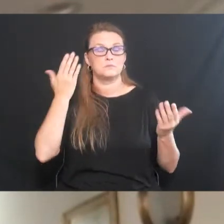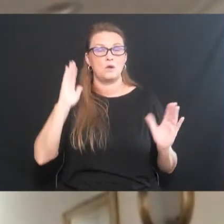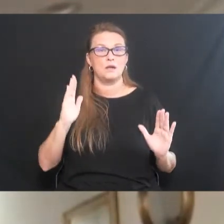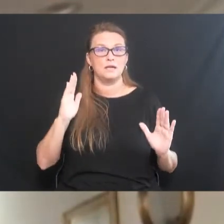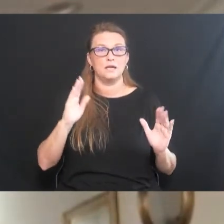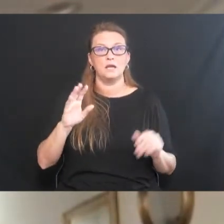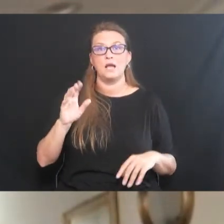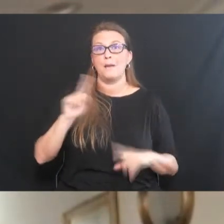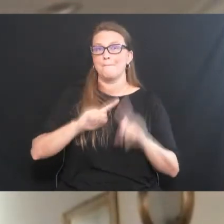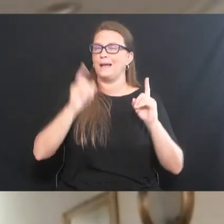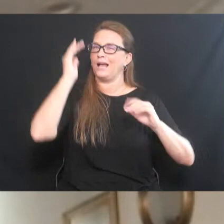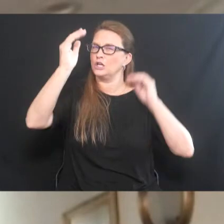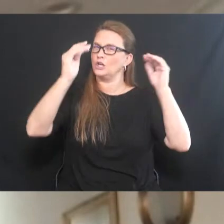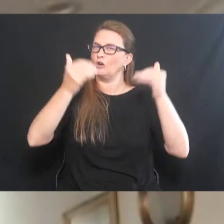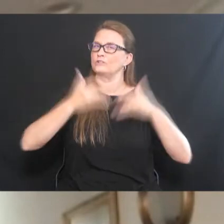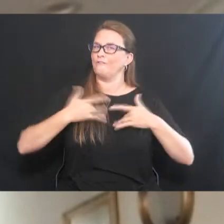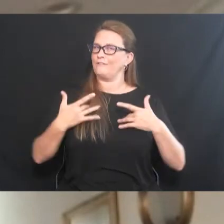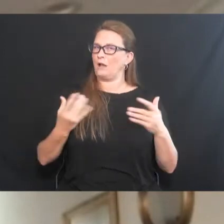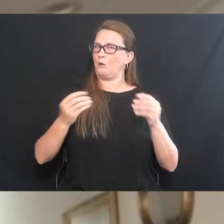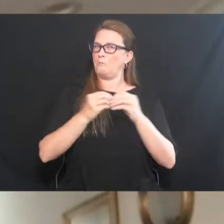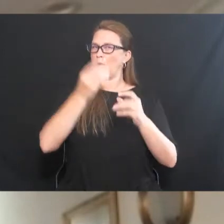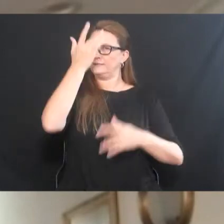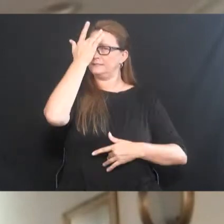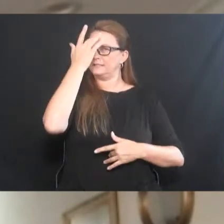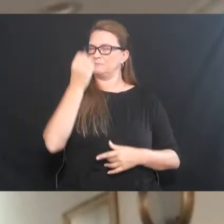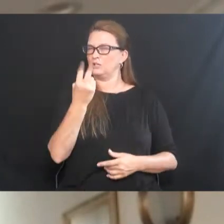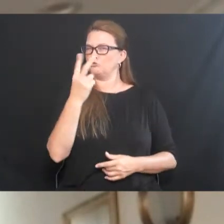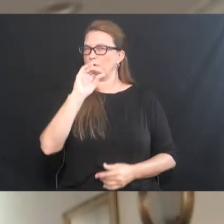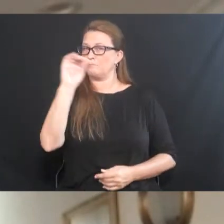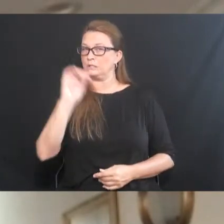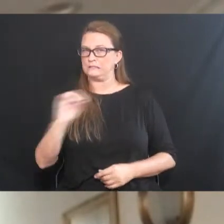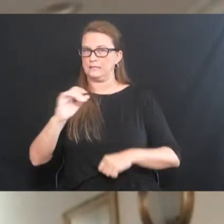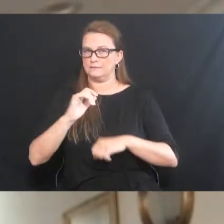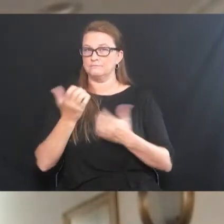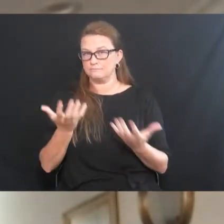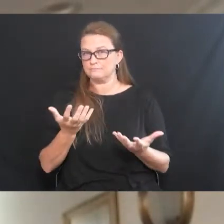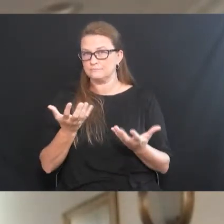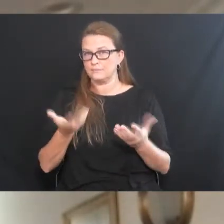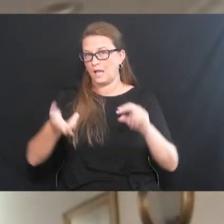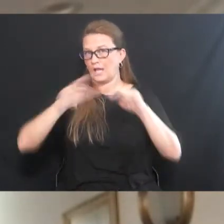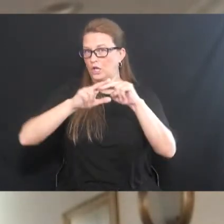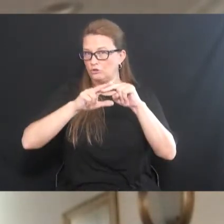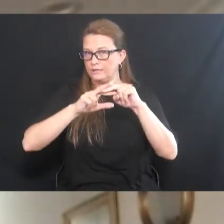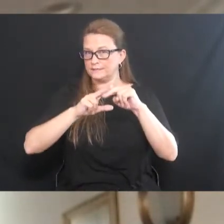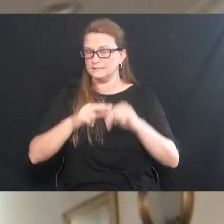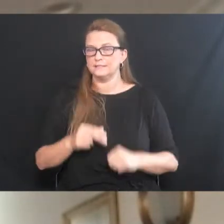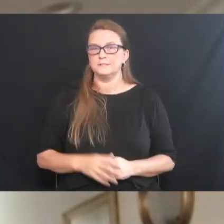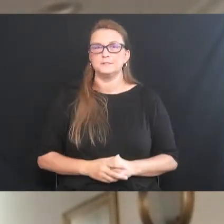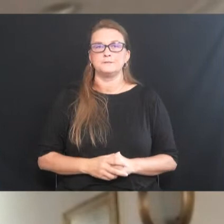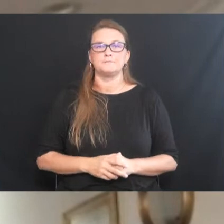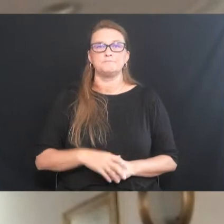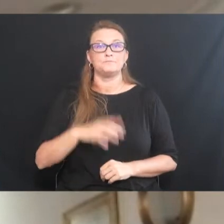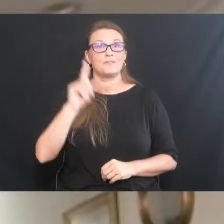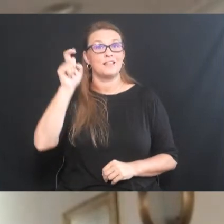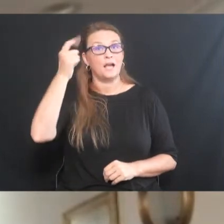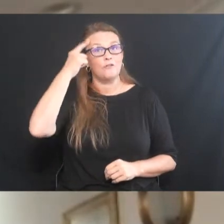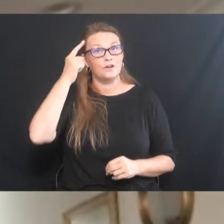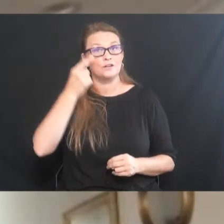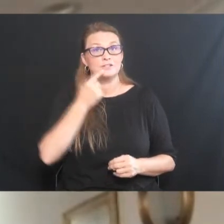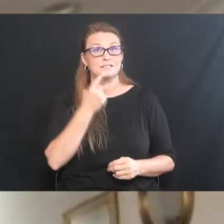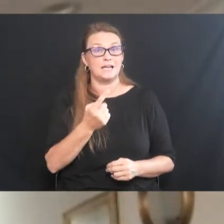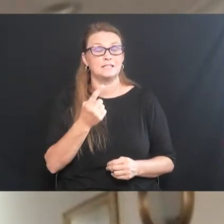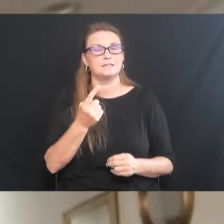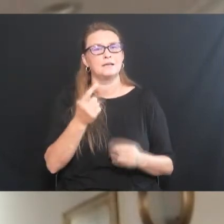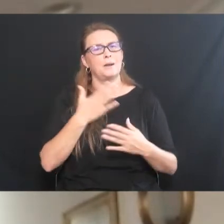about 12% of the time. So really important, as the governor said, to also very much